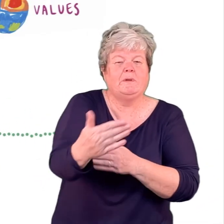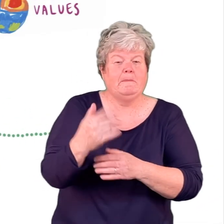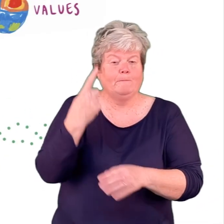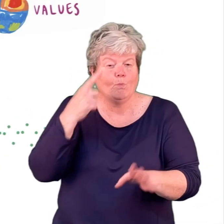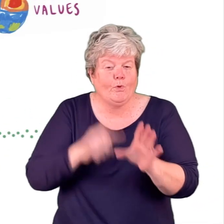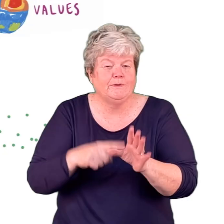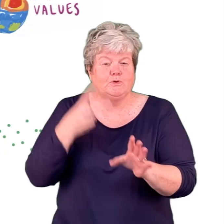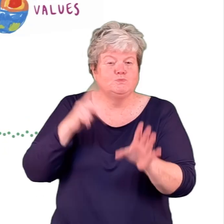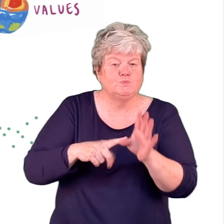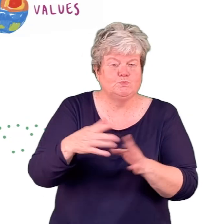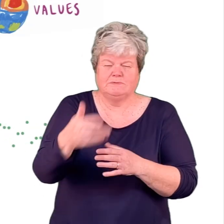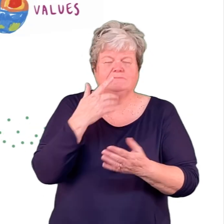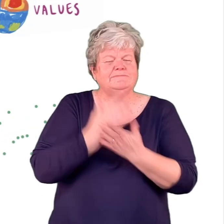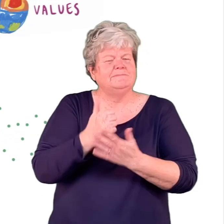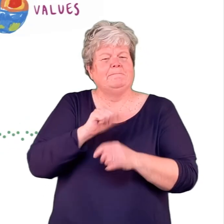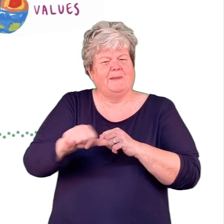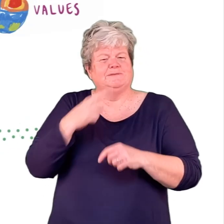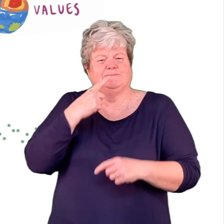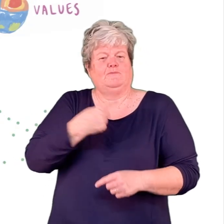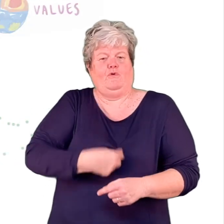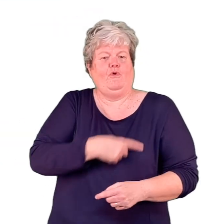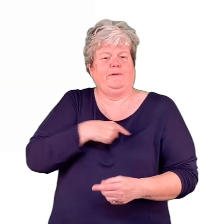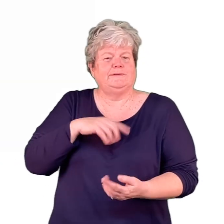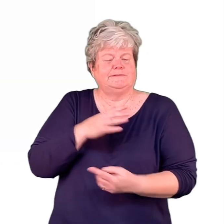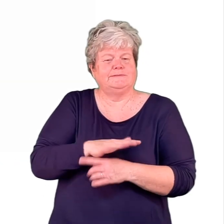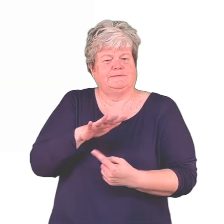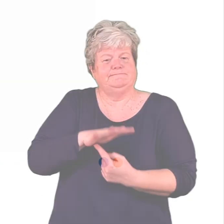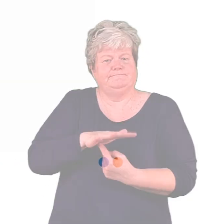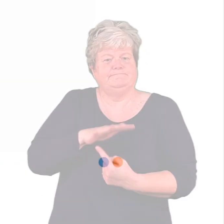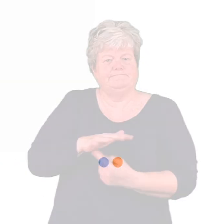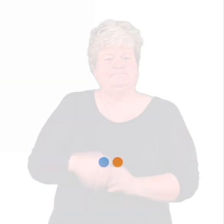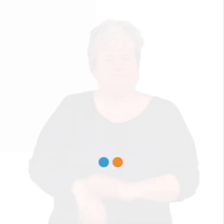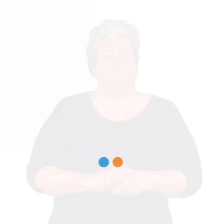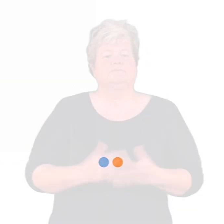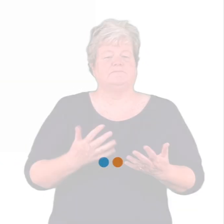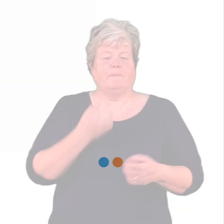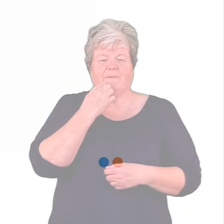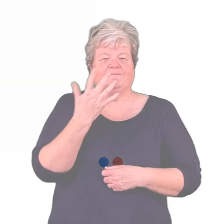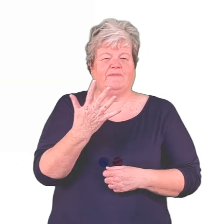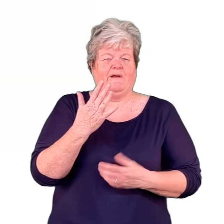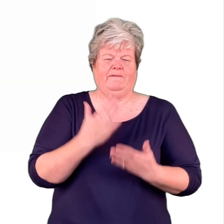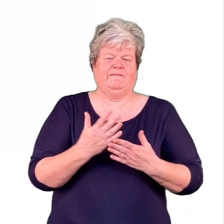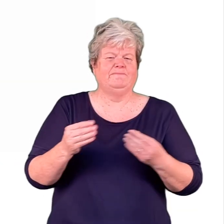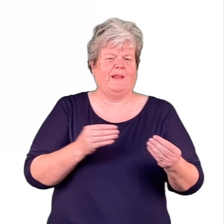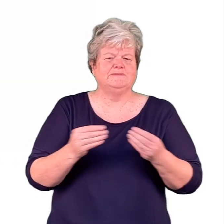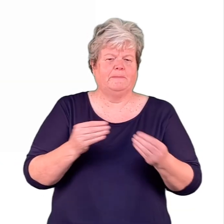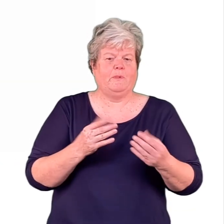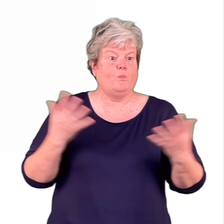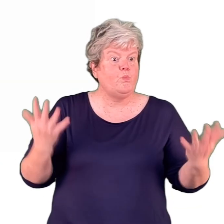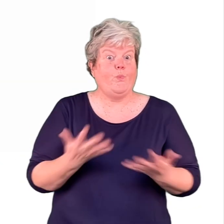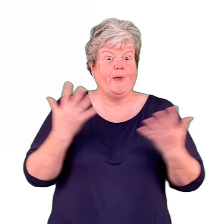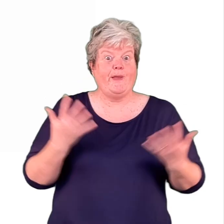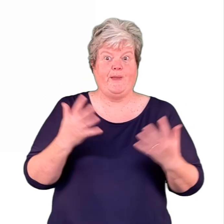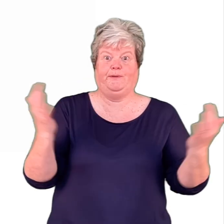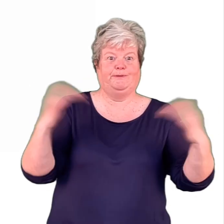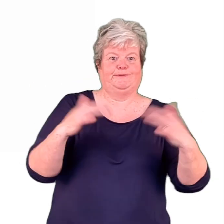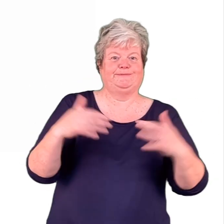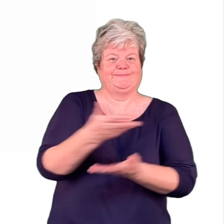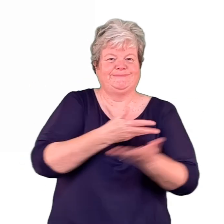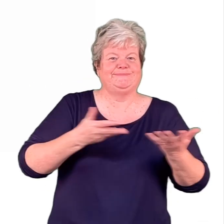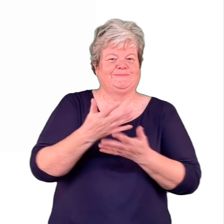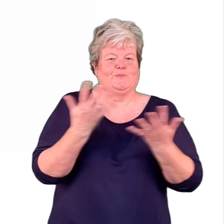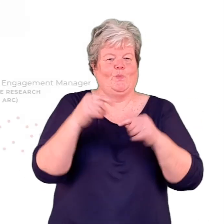years, that's absolutely fine. We would rather just know. Our 5th principle is be flexible about where and when you